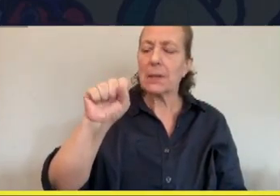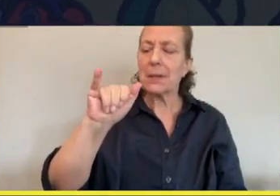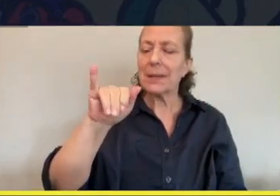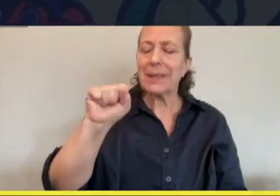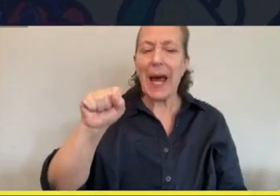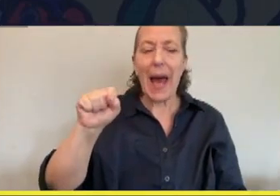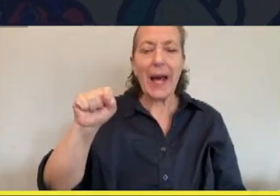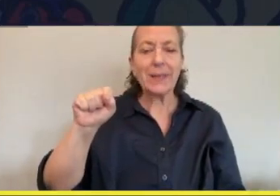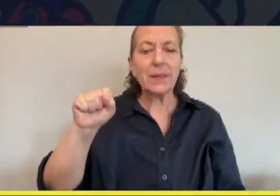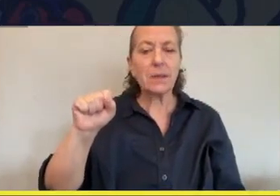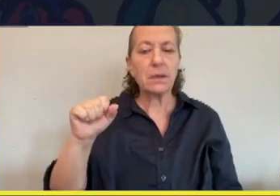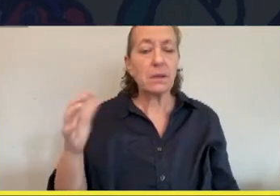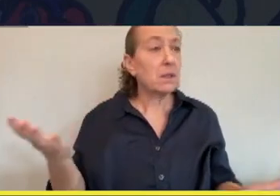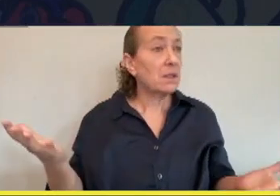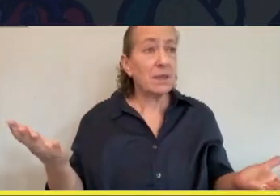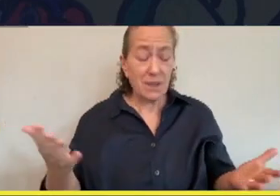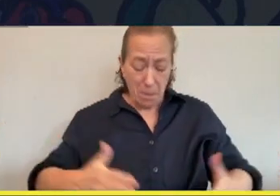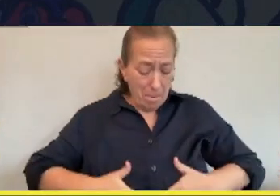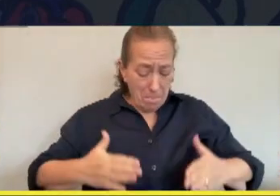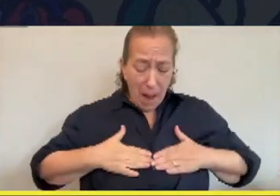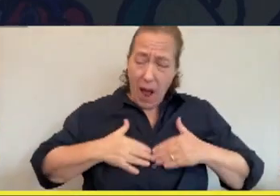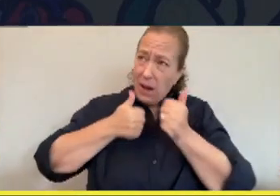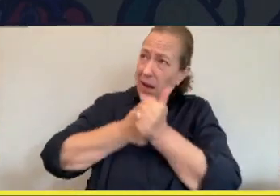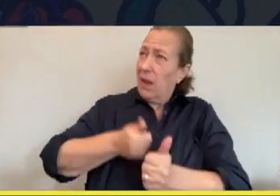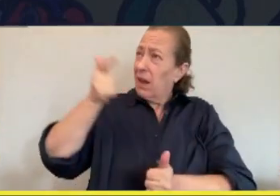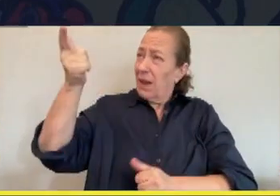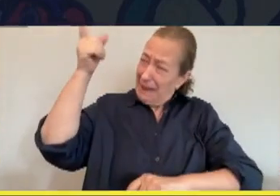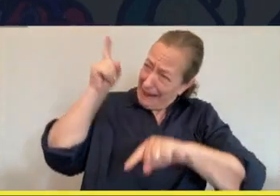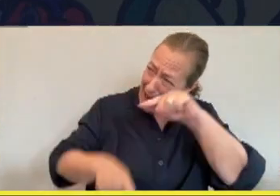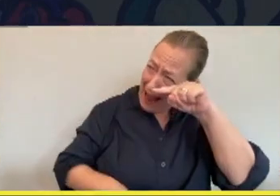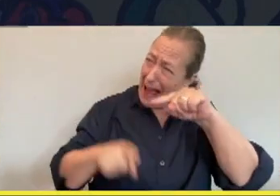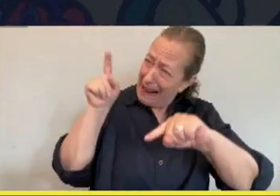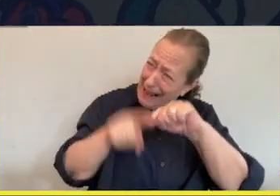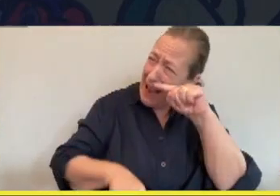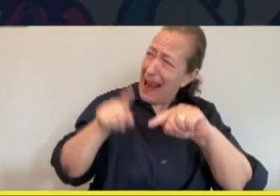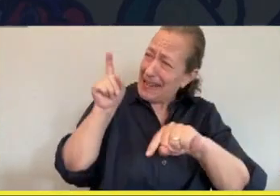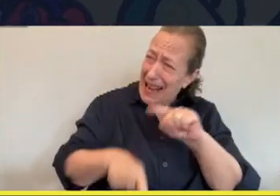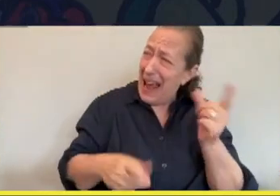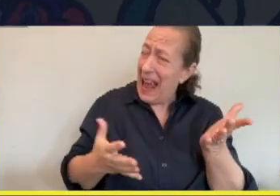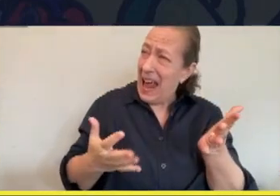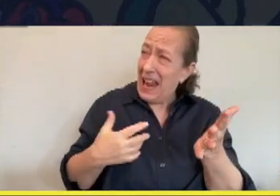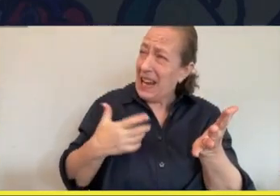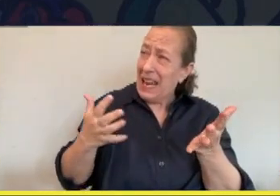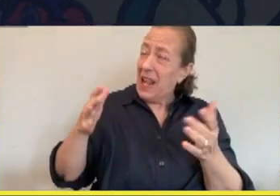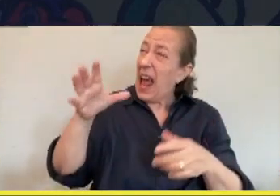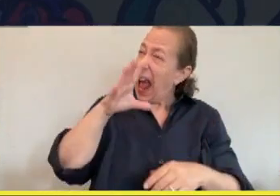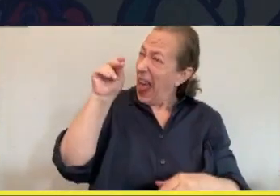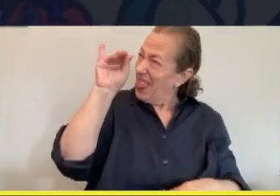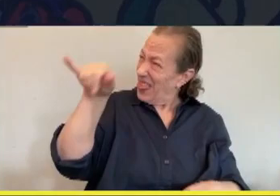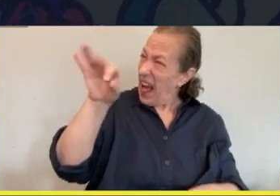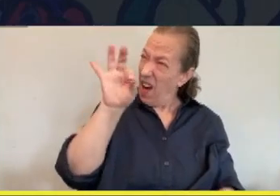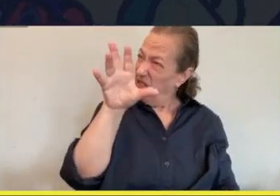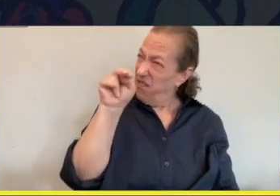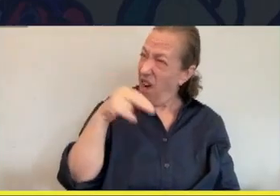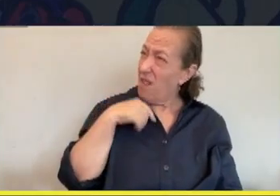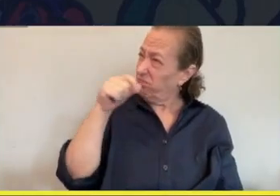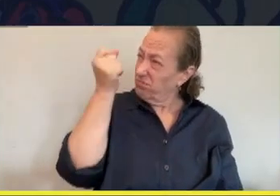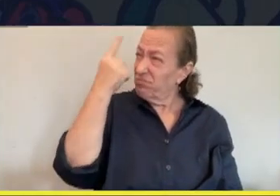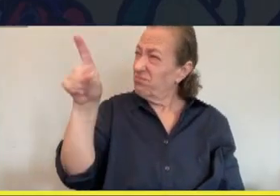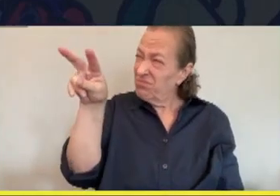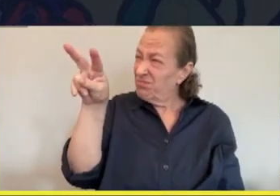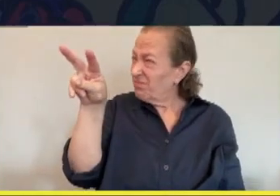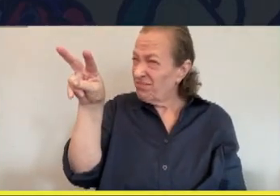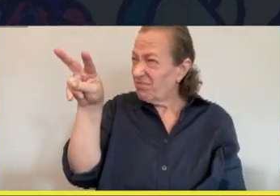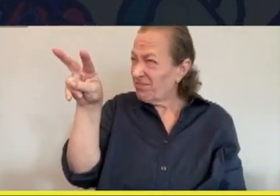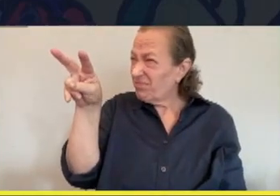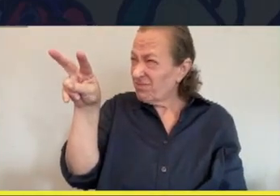make my body mimic theirs. So the idea of doing this for fun, being pleased to be marked against